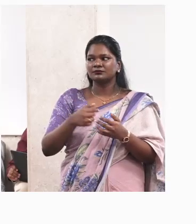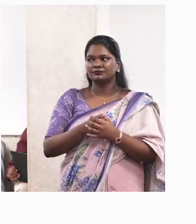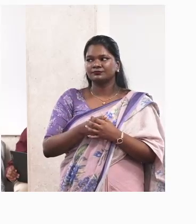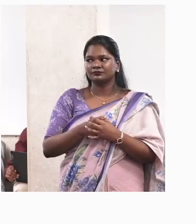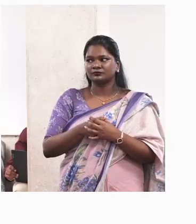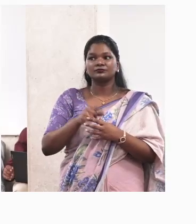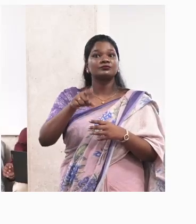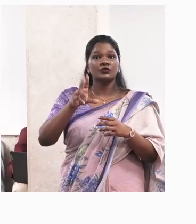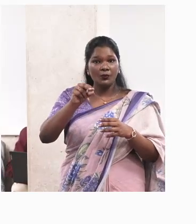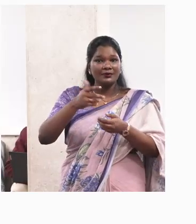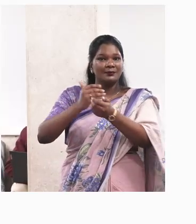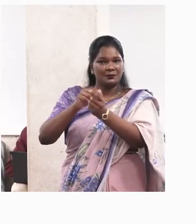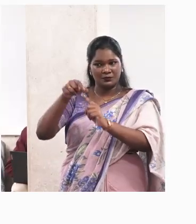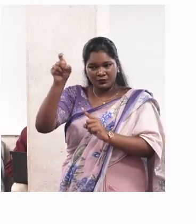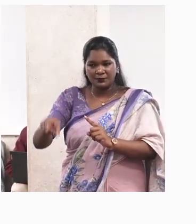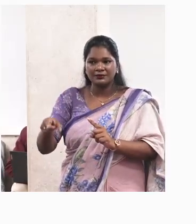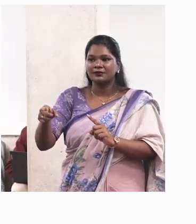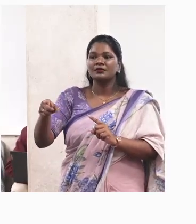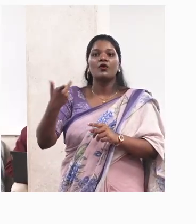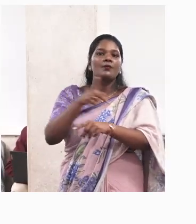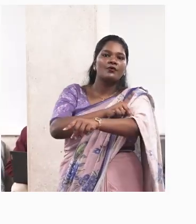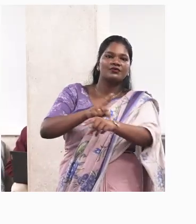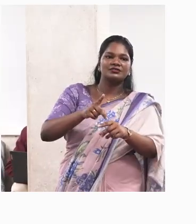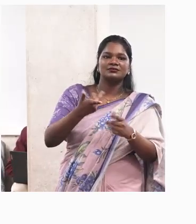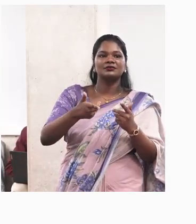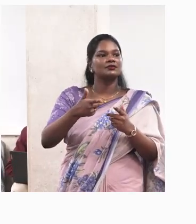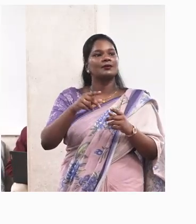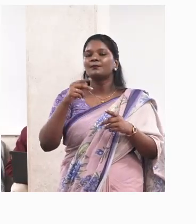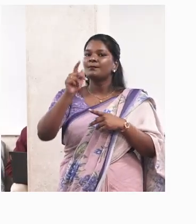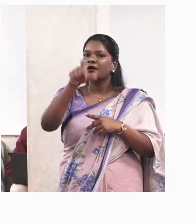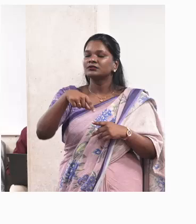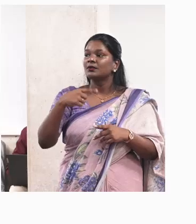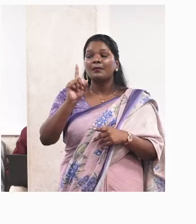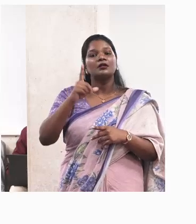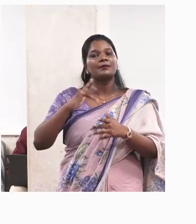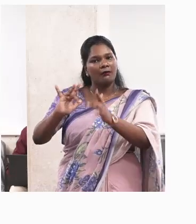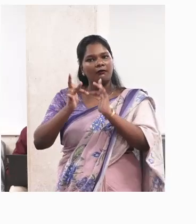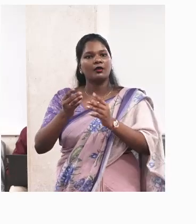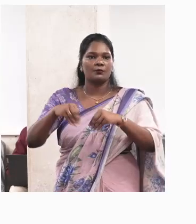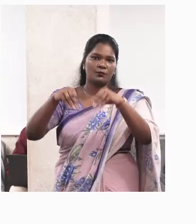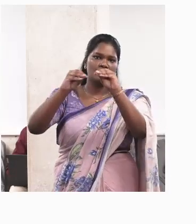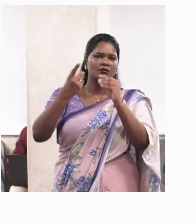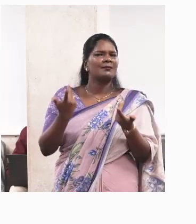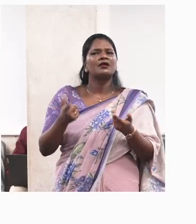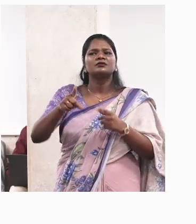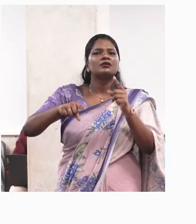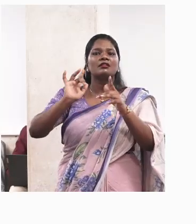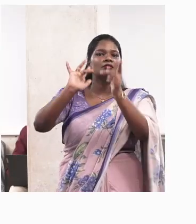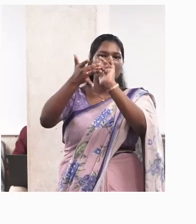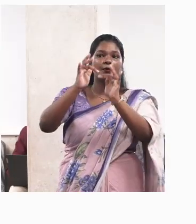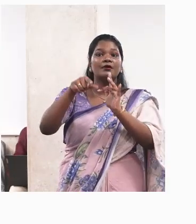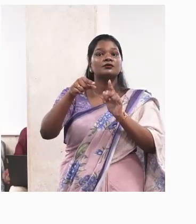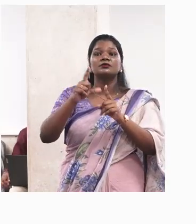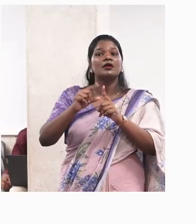between the therapist and the professional and the client, but it's with the network. And so the network could